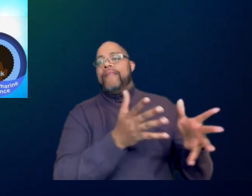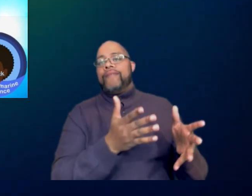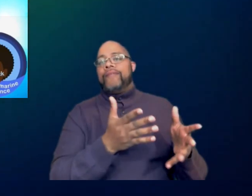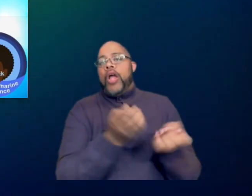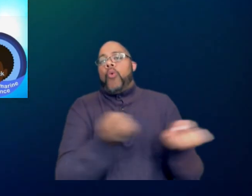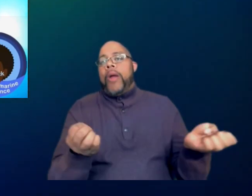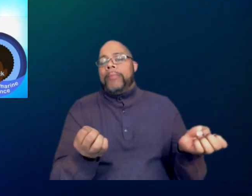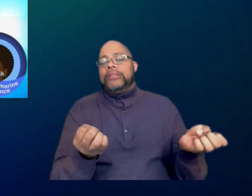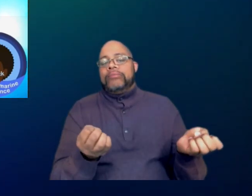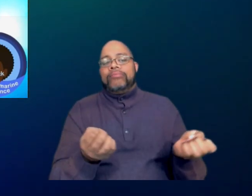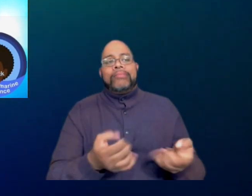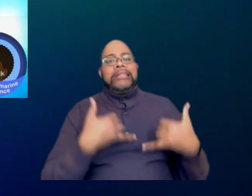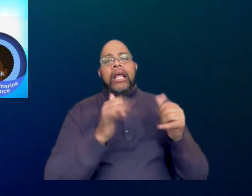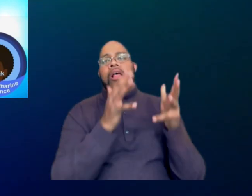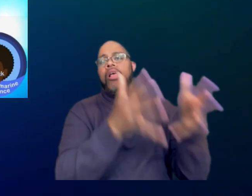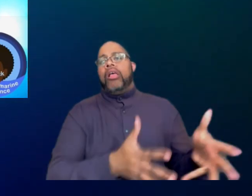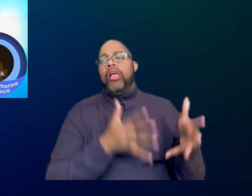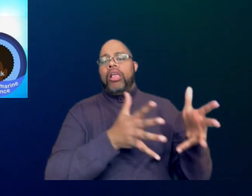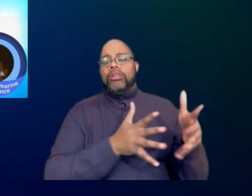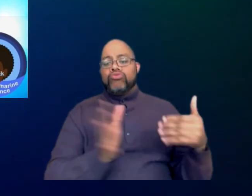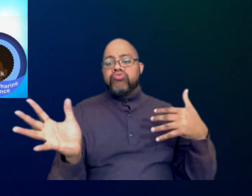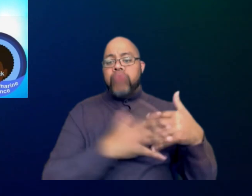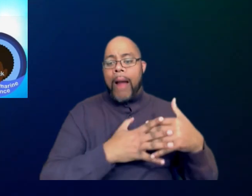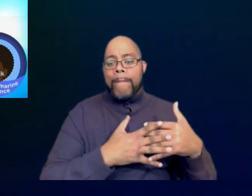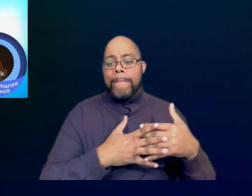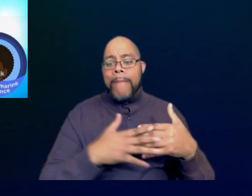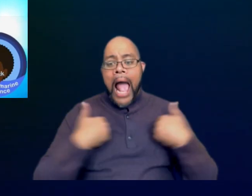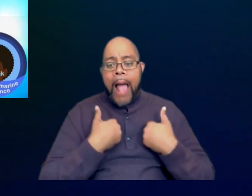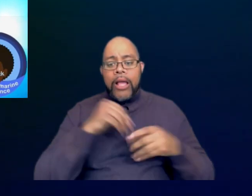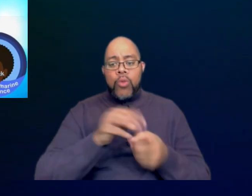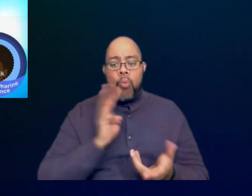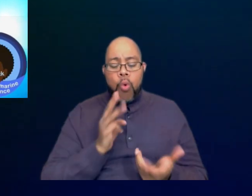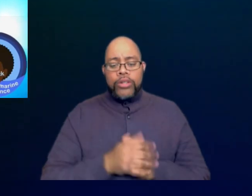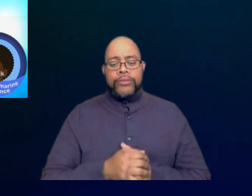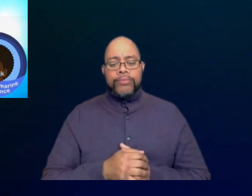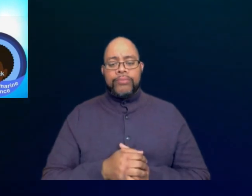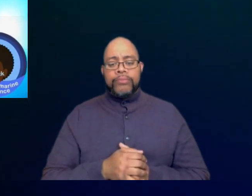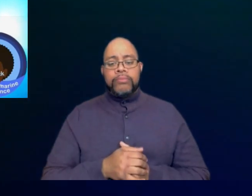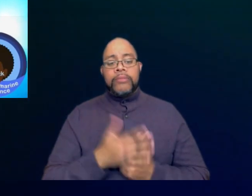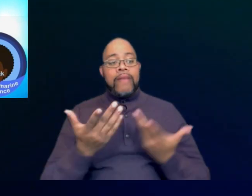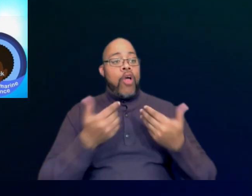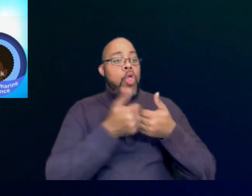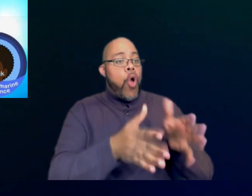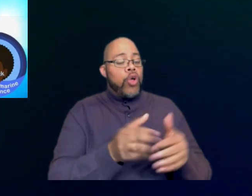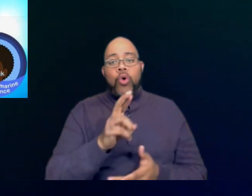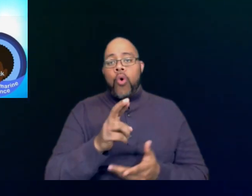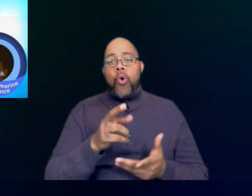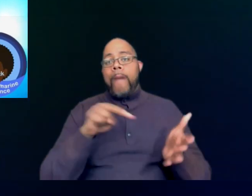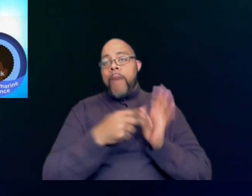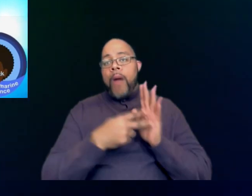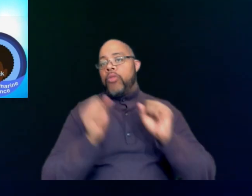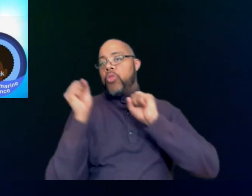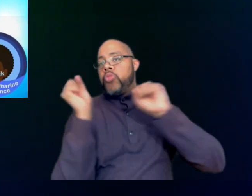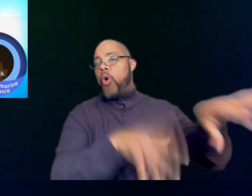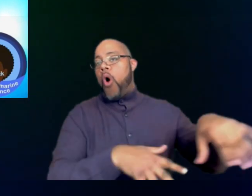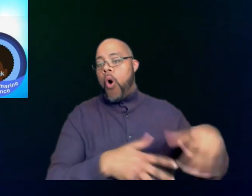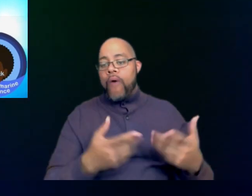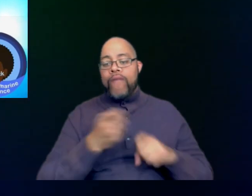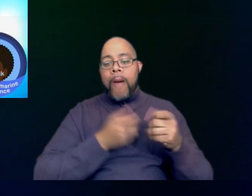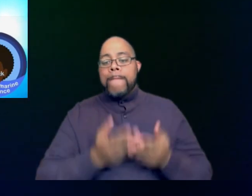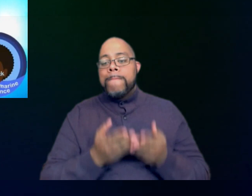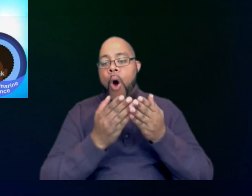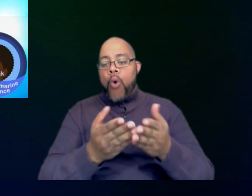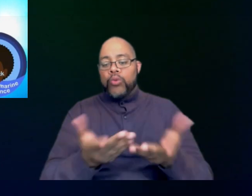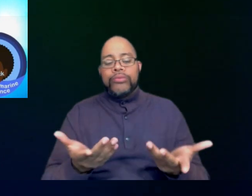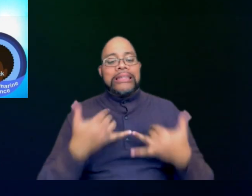abandoned fishing gear is still trapping organisms in the water. Whether it was lost or purposely thrown off